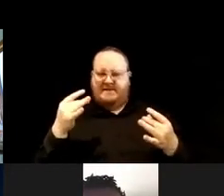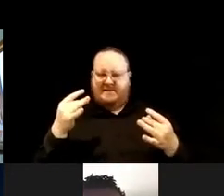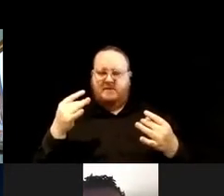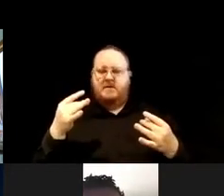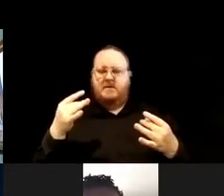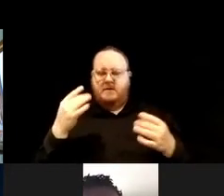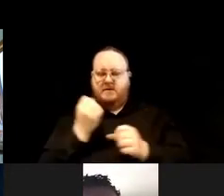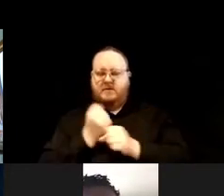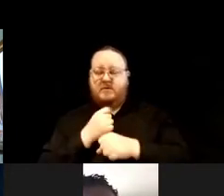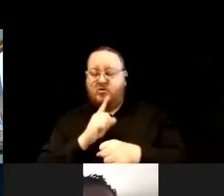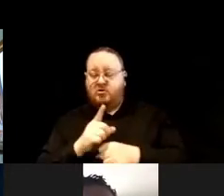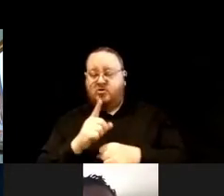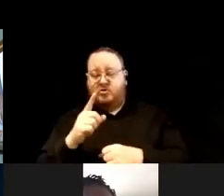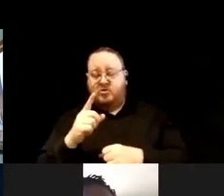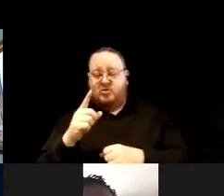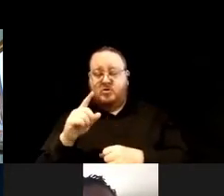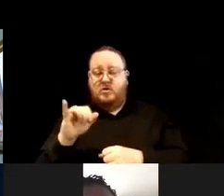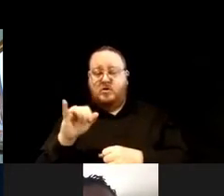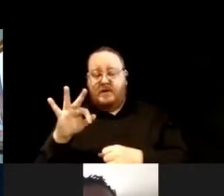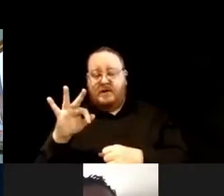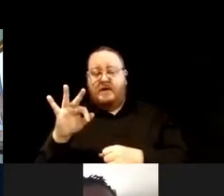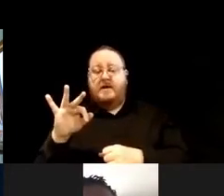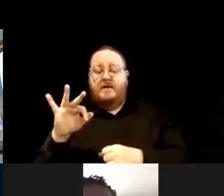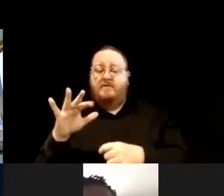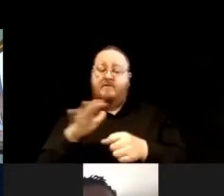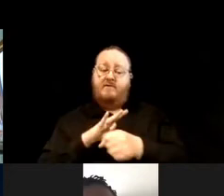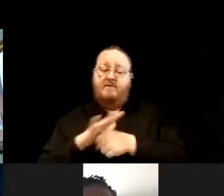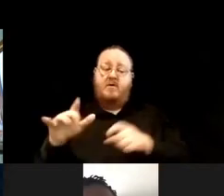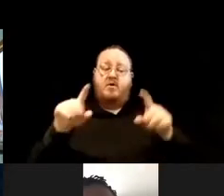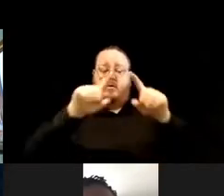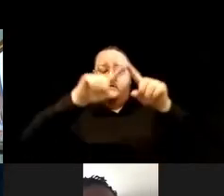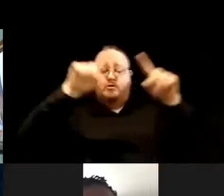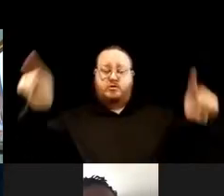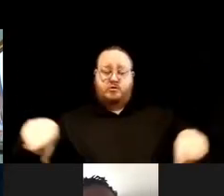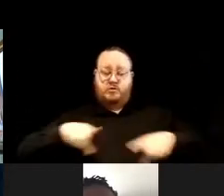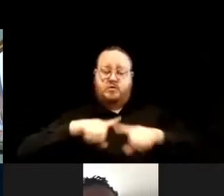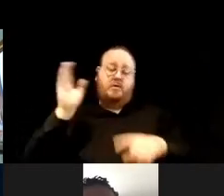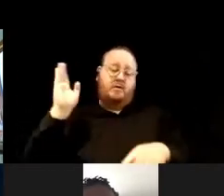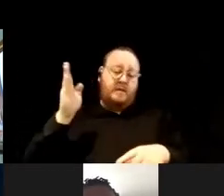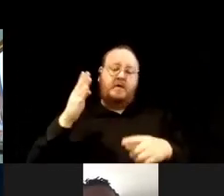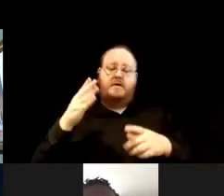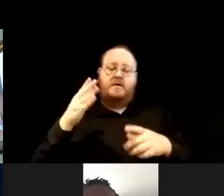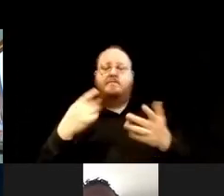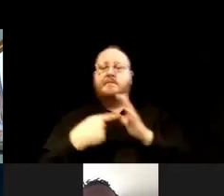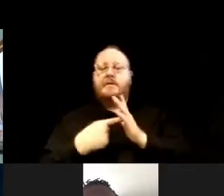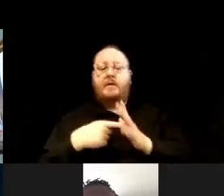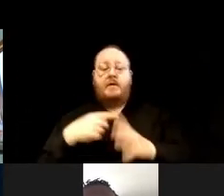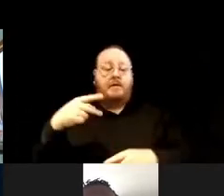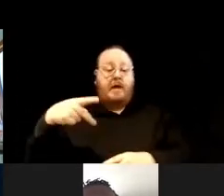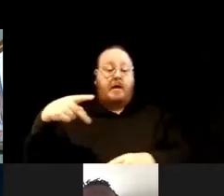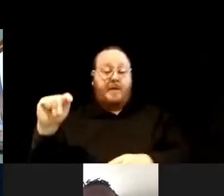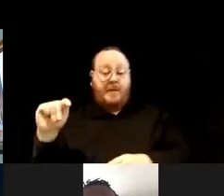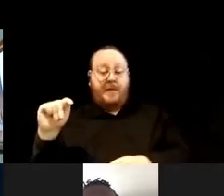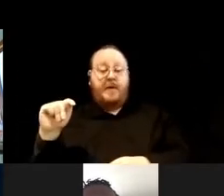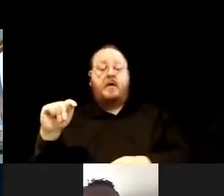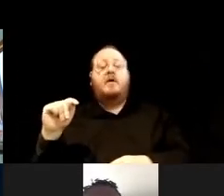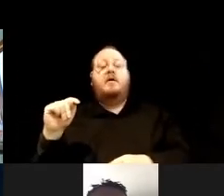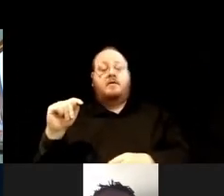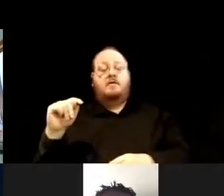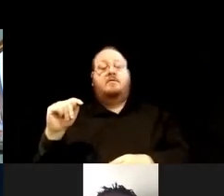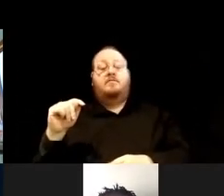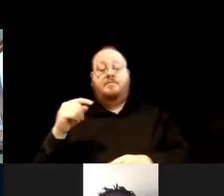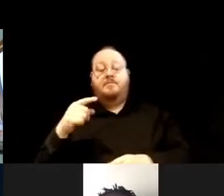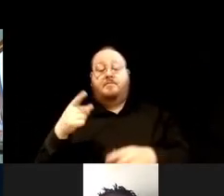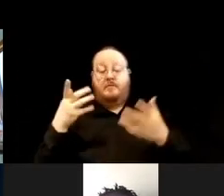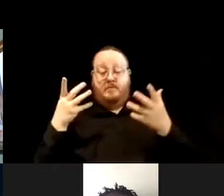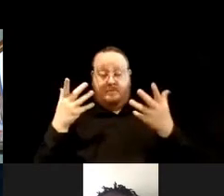that if you're doing a full screen presentation, say using PowerPoint, that when you're done, you